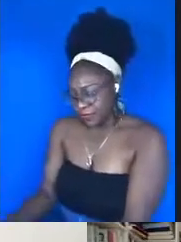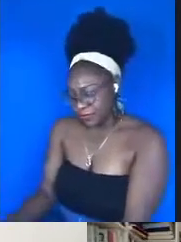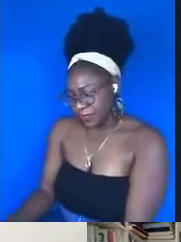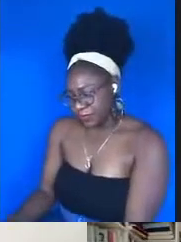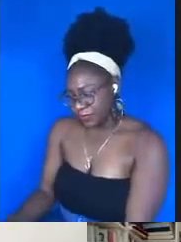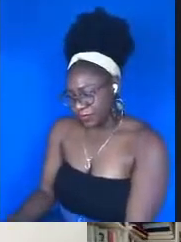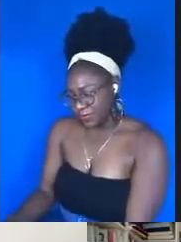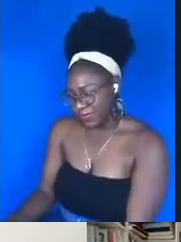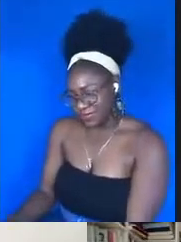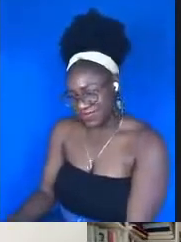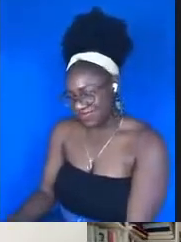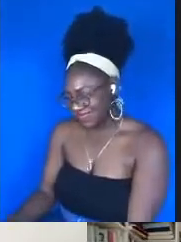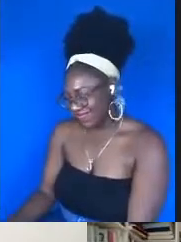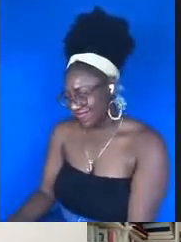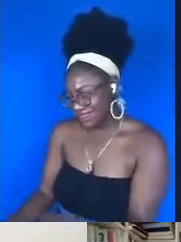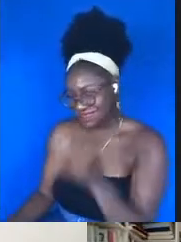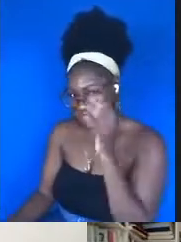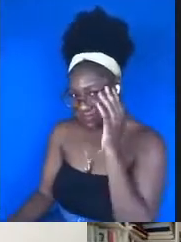rat without a tail,